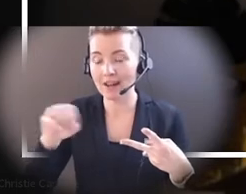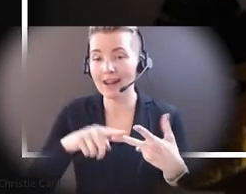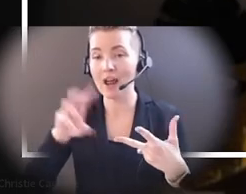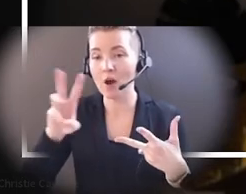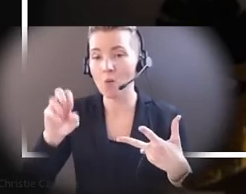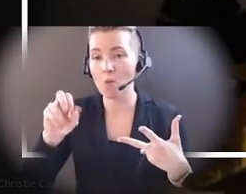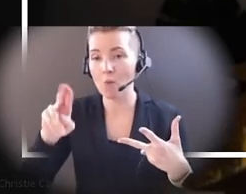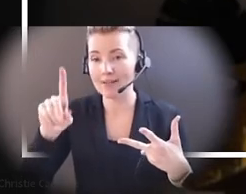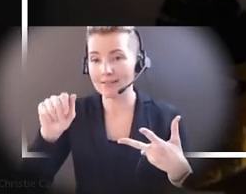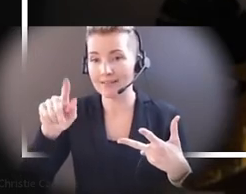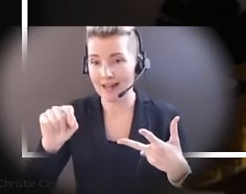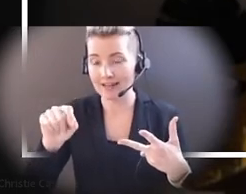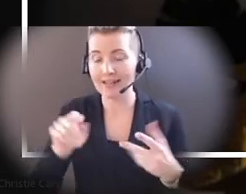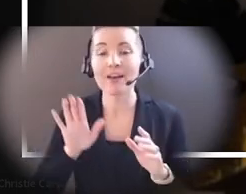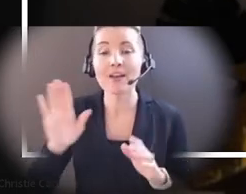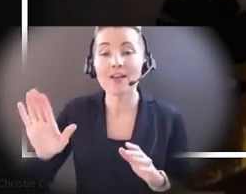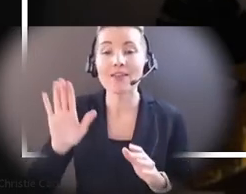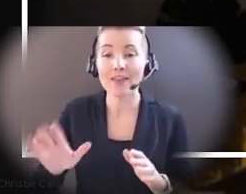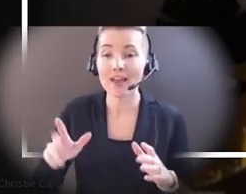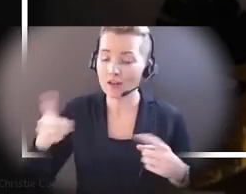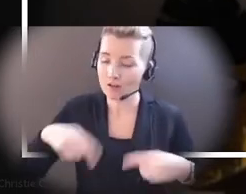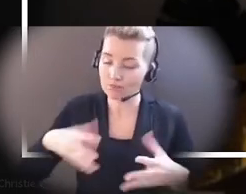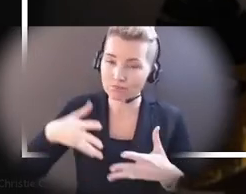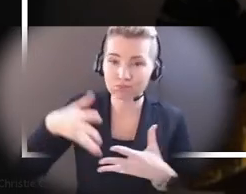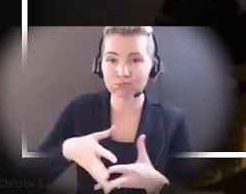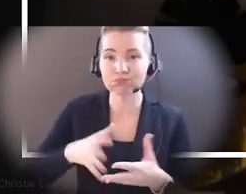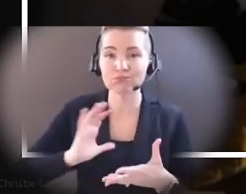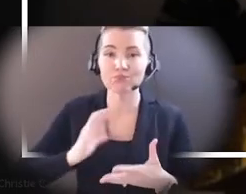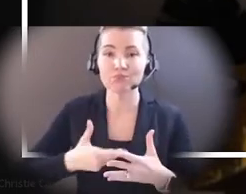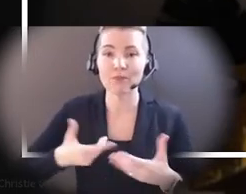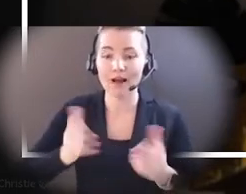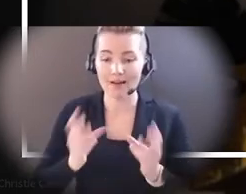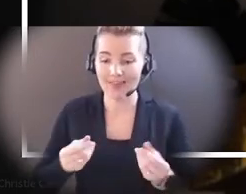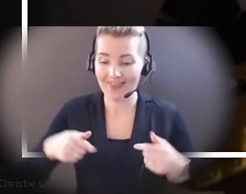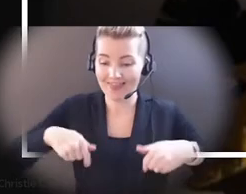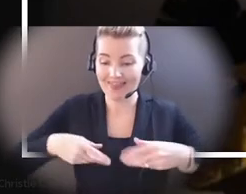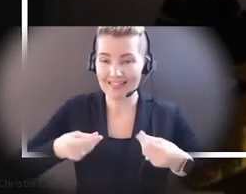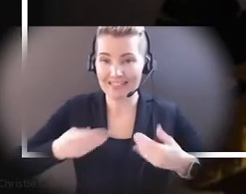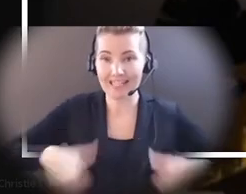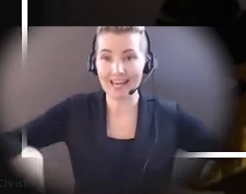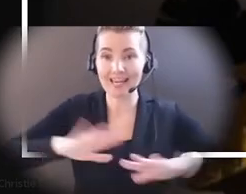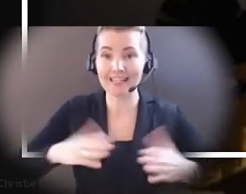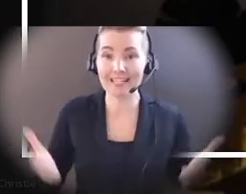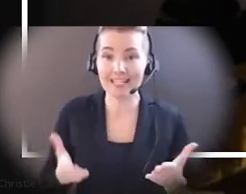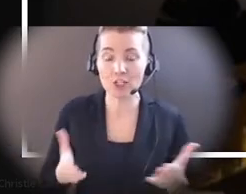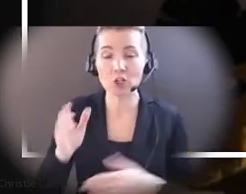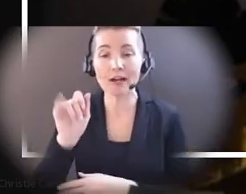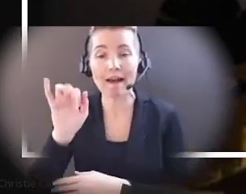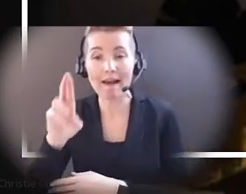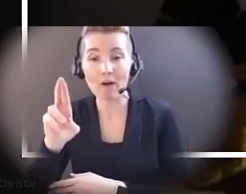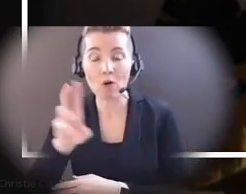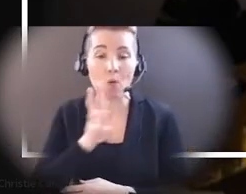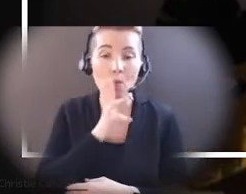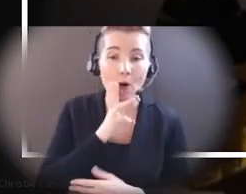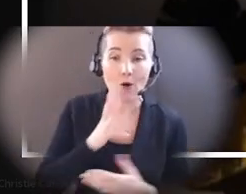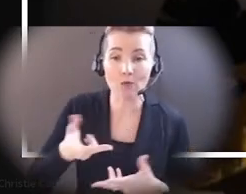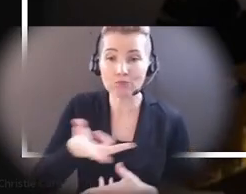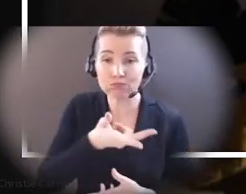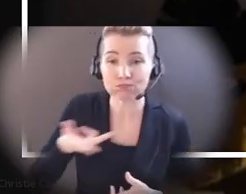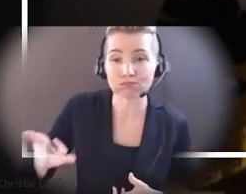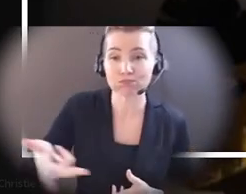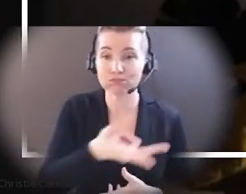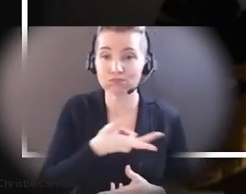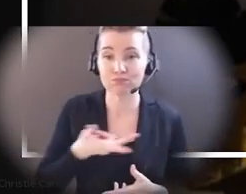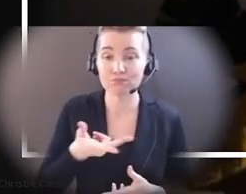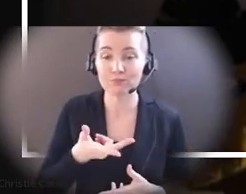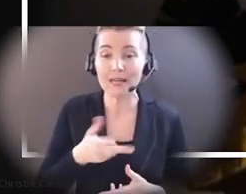ancestral, traditional, and contemporary caretakers of these lands, airs, and waters. I'd like to share an acknowledgement written